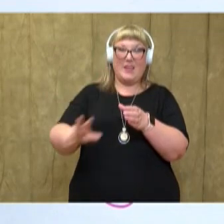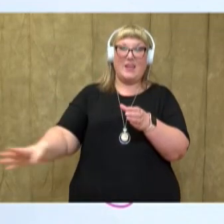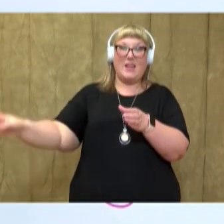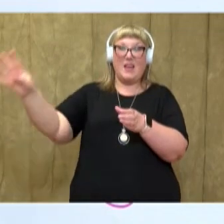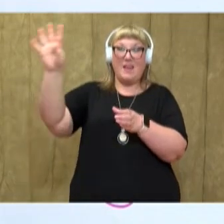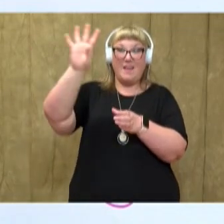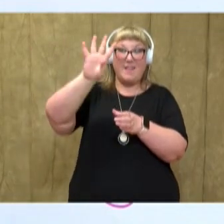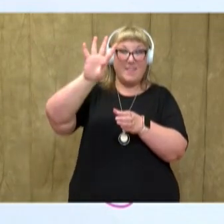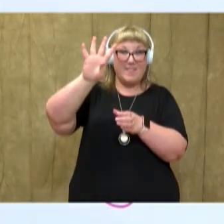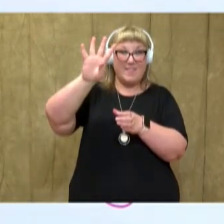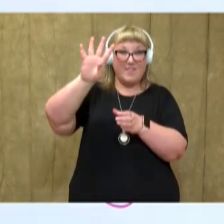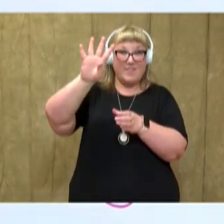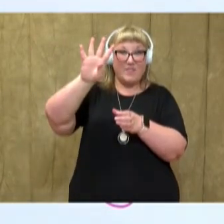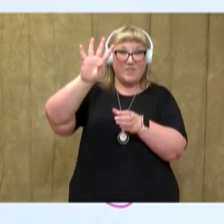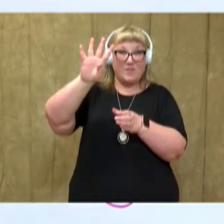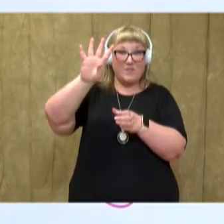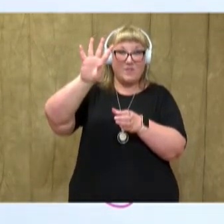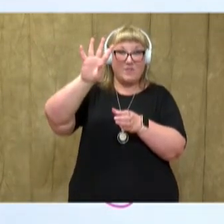3,